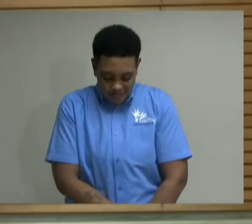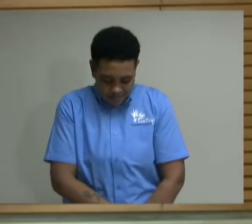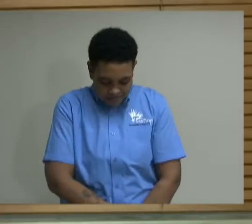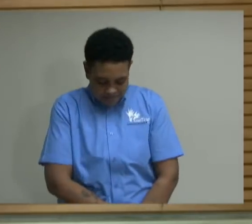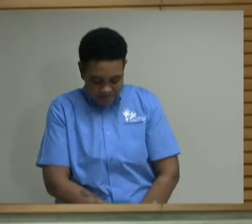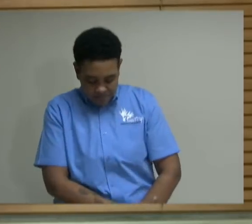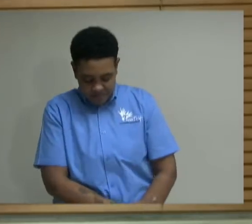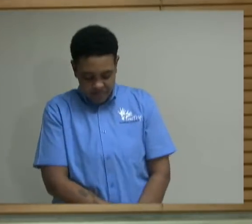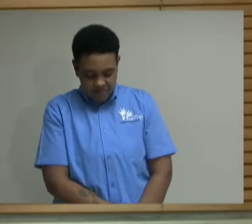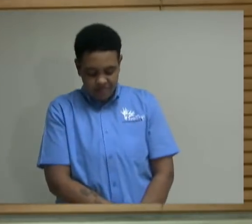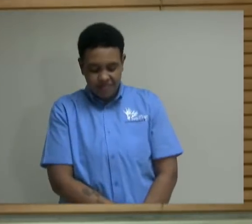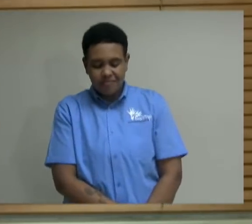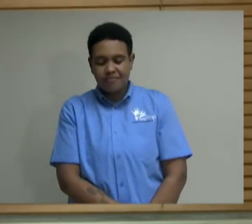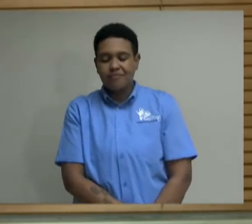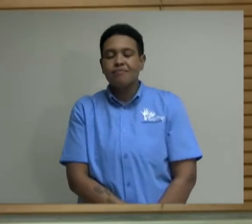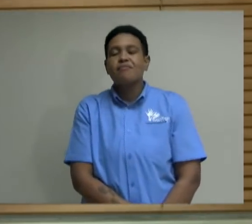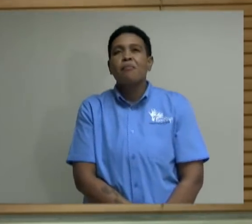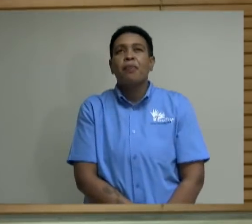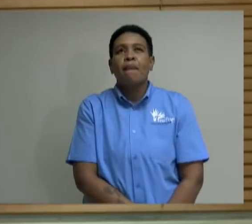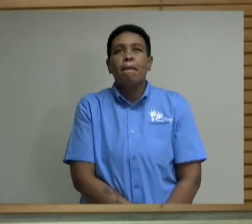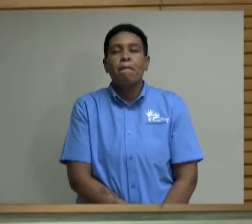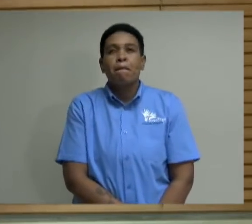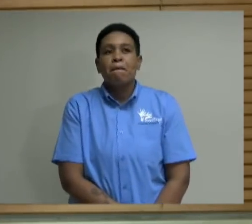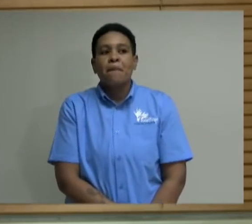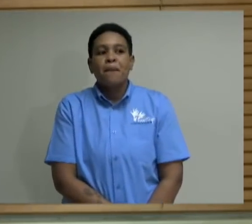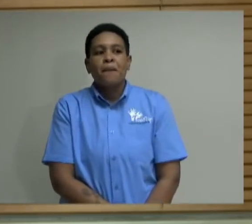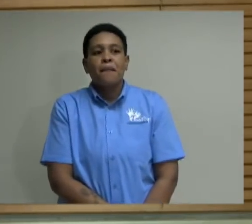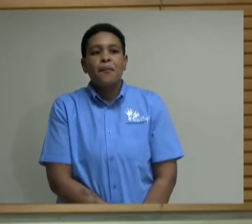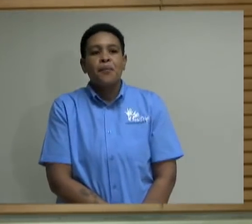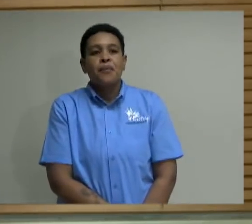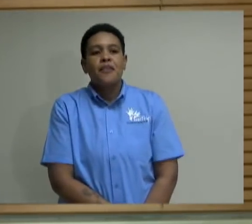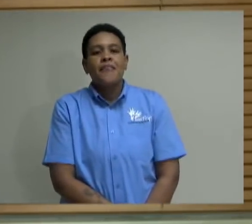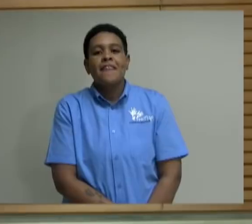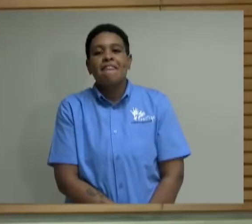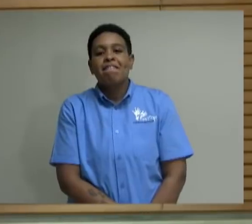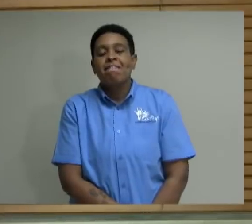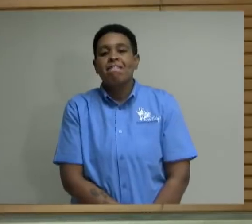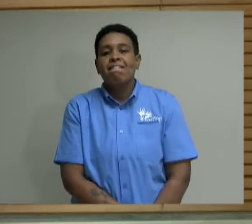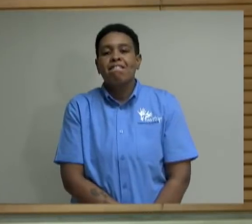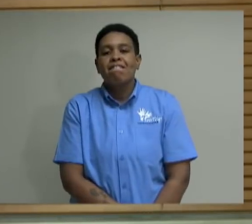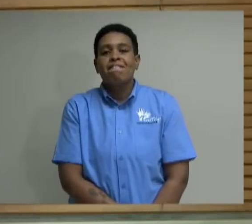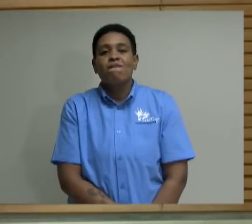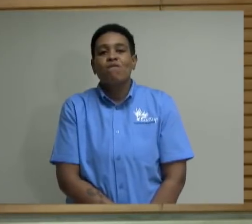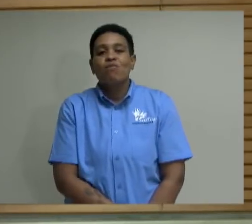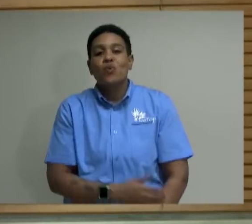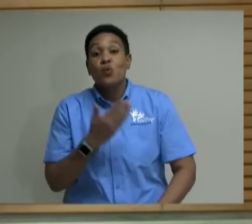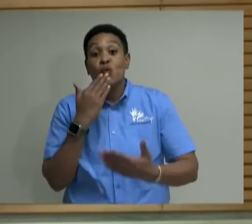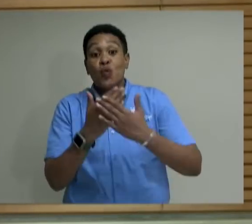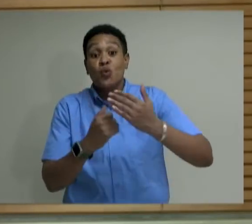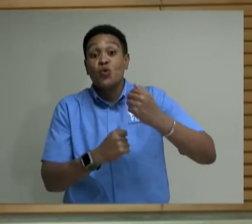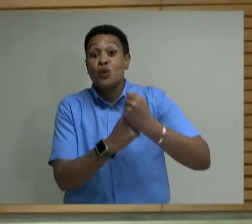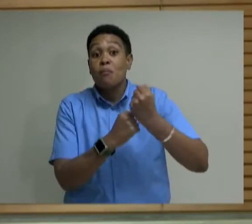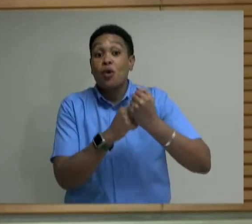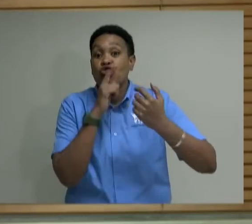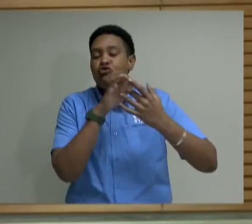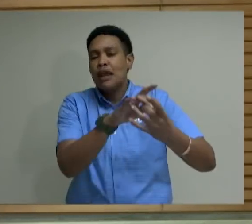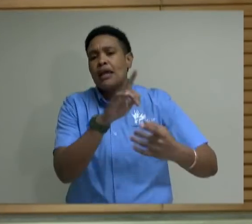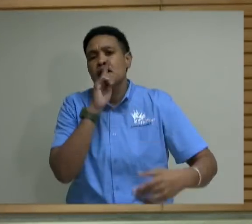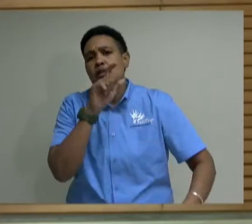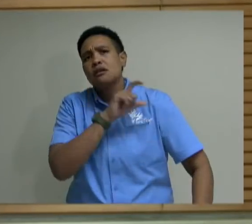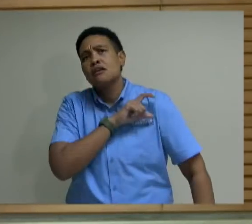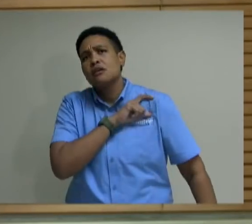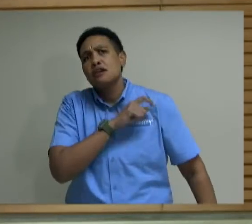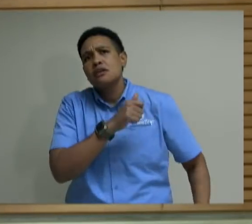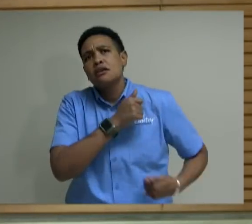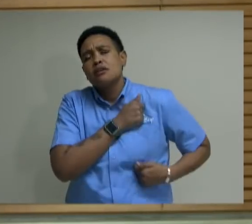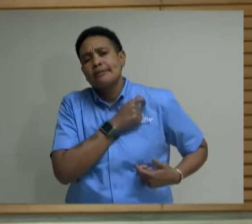good and support of the Jamaica Defense Force in terms of security personnel. We were able